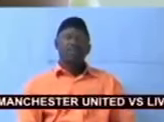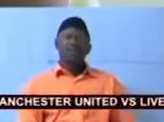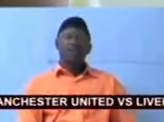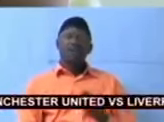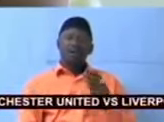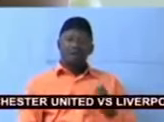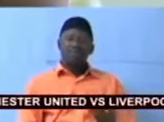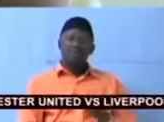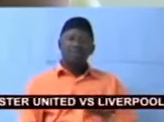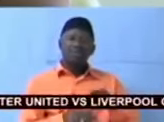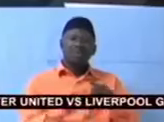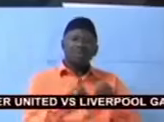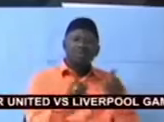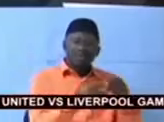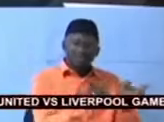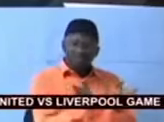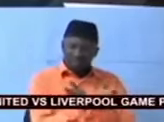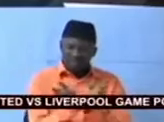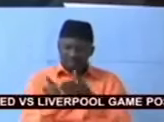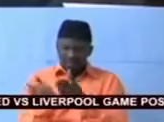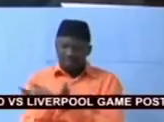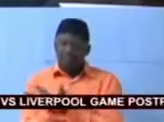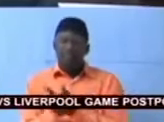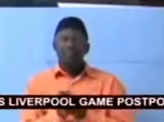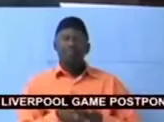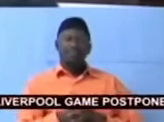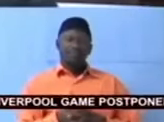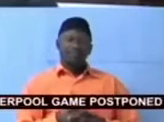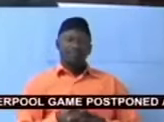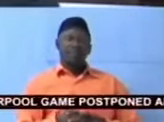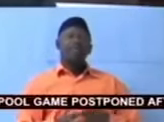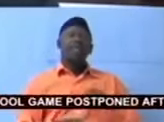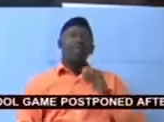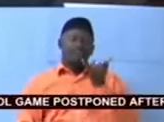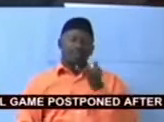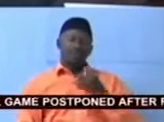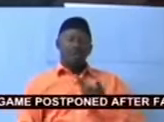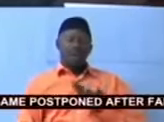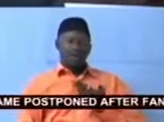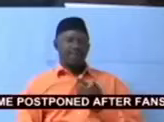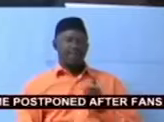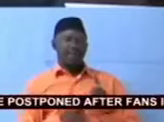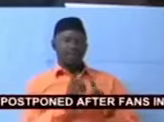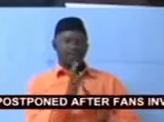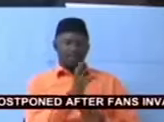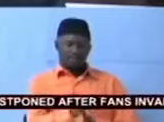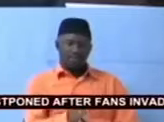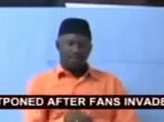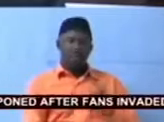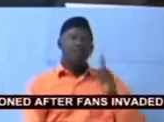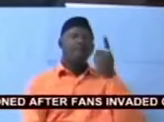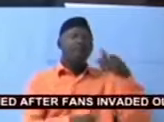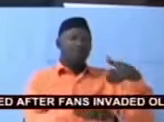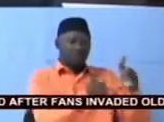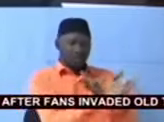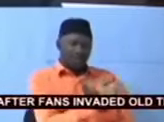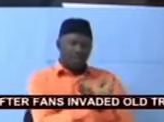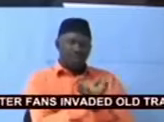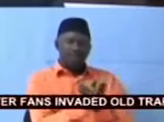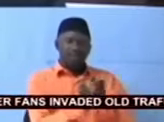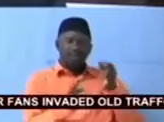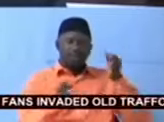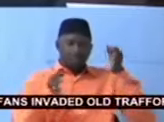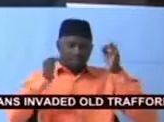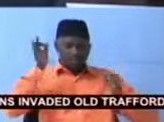ci até kay bi. Yes, you have the first class magistrate. Am nga first class magistrate bi. You have a second class